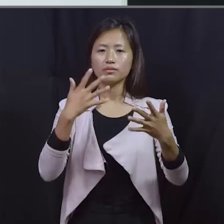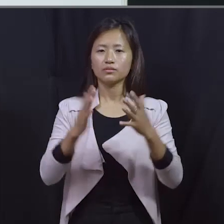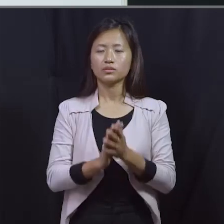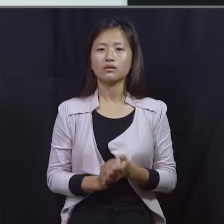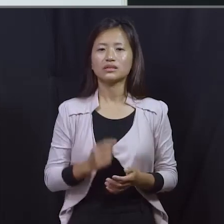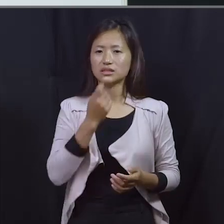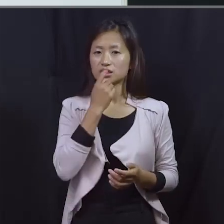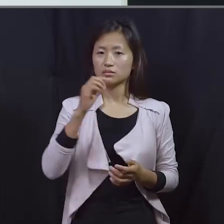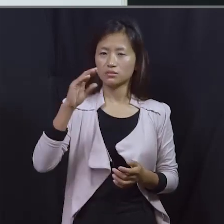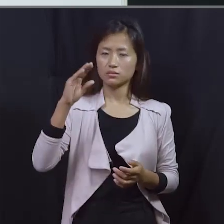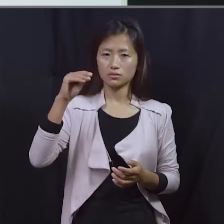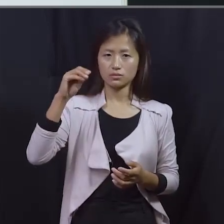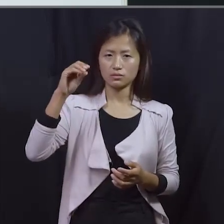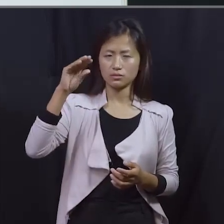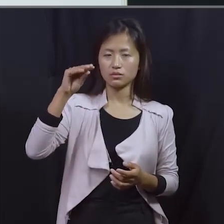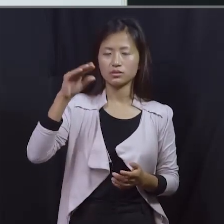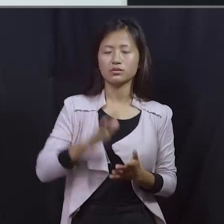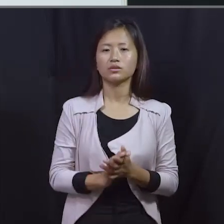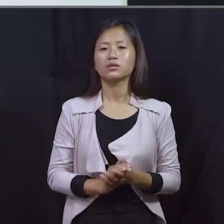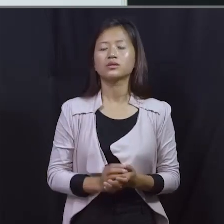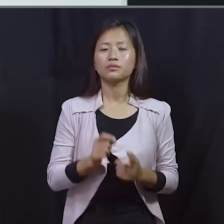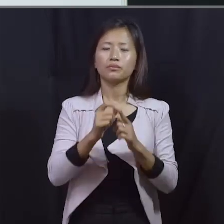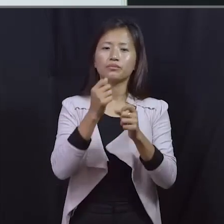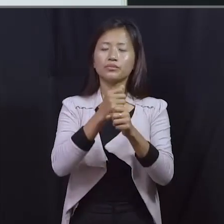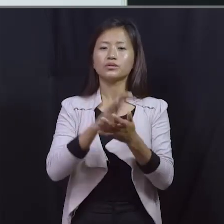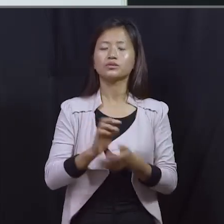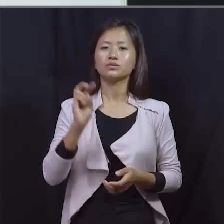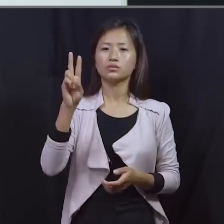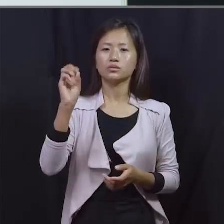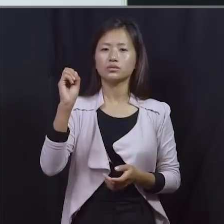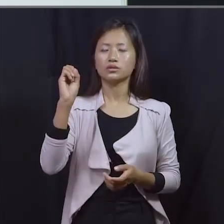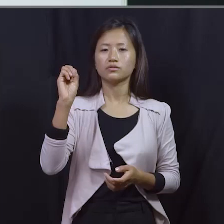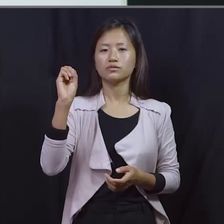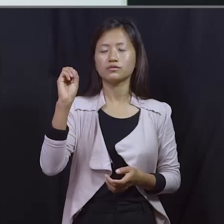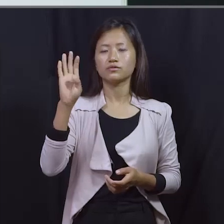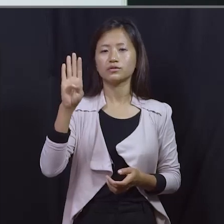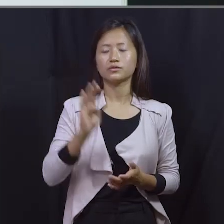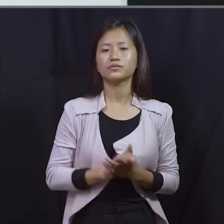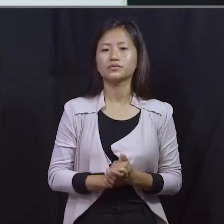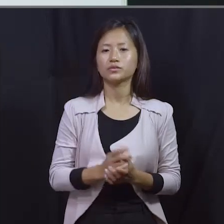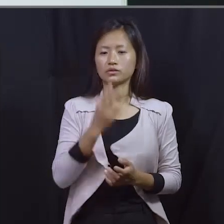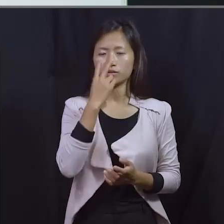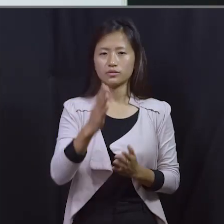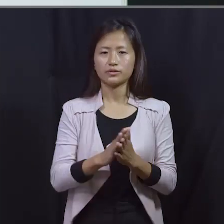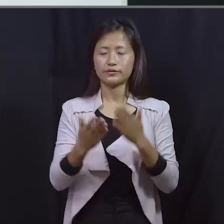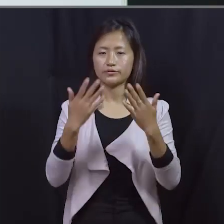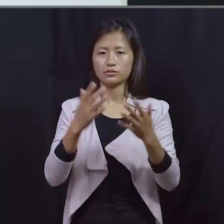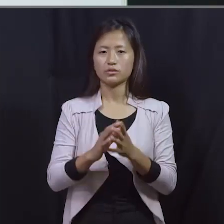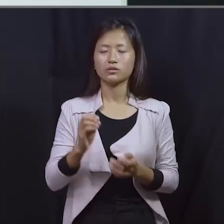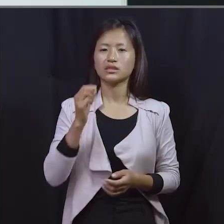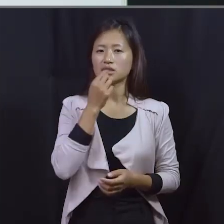cotton boom. And in your page 204, if you flip there, you will find the effects of cotton boom.